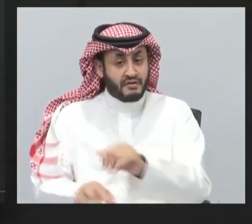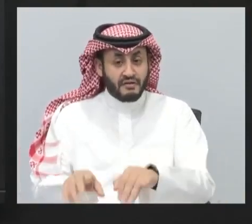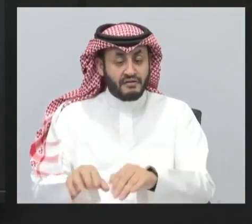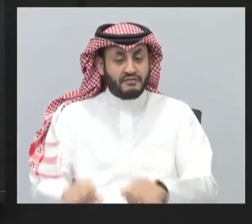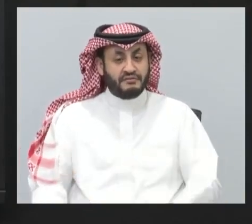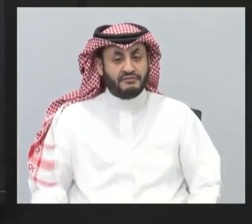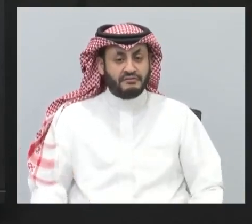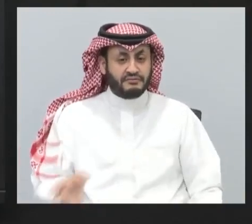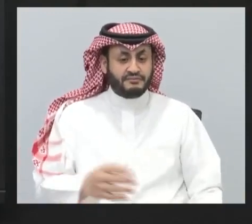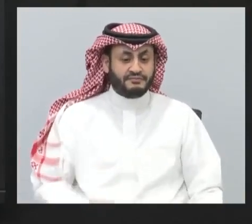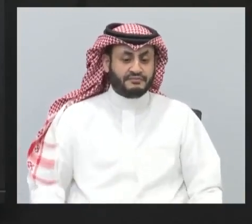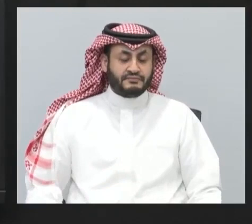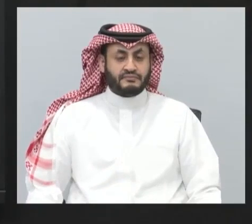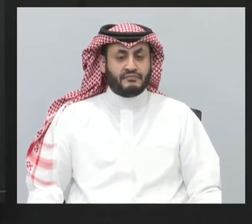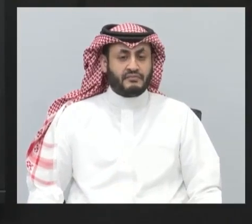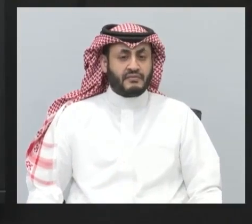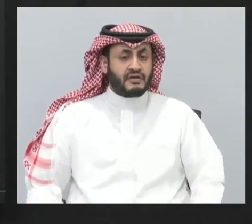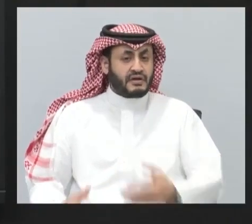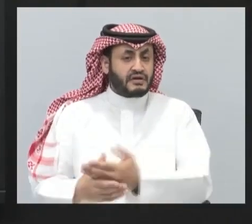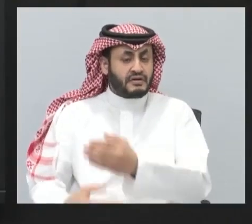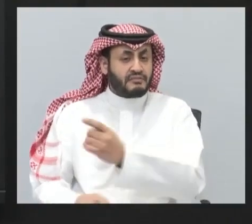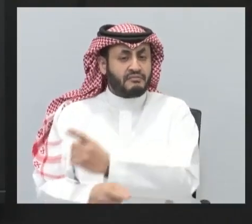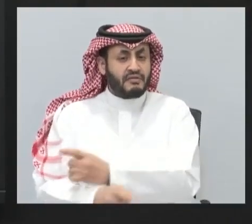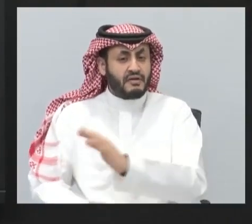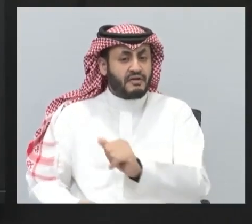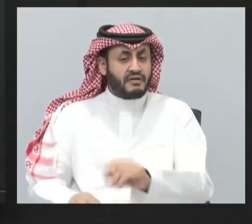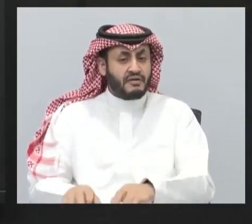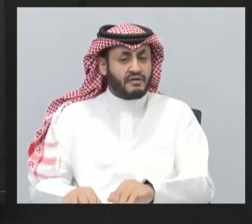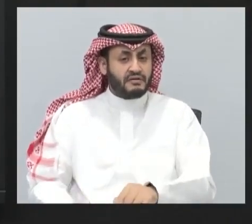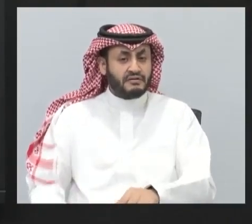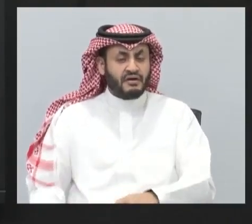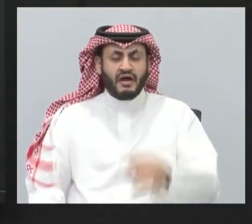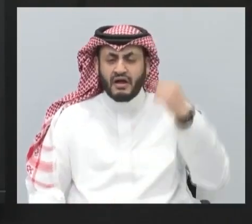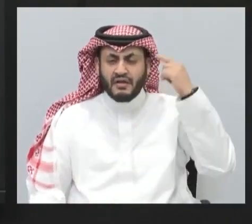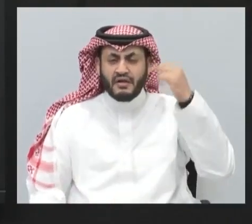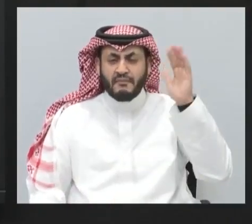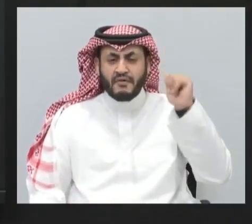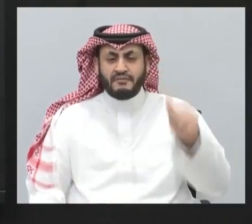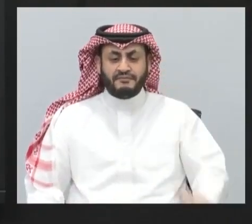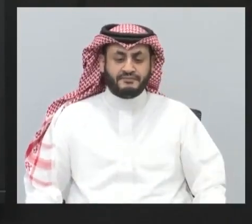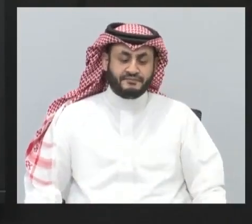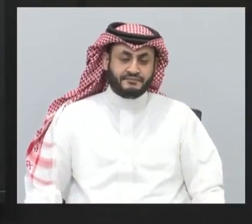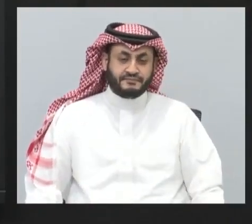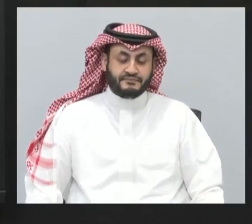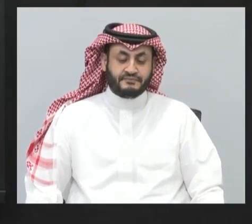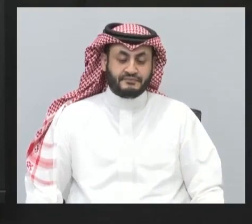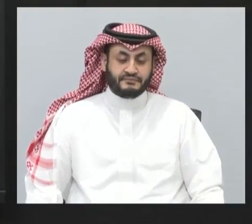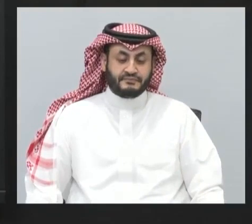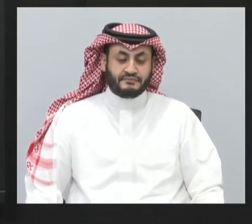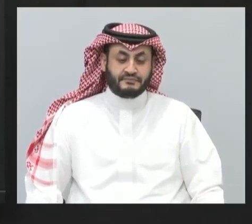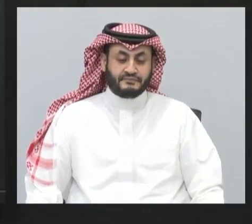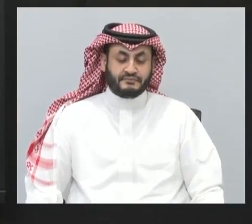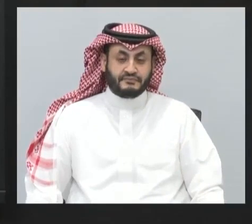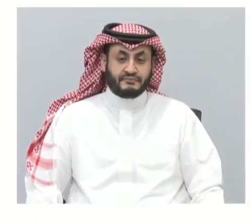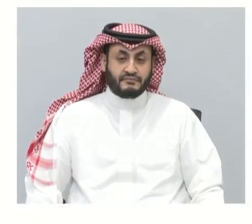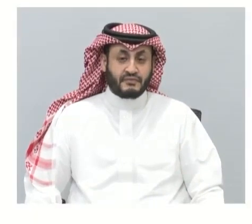internet, you will not be able to remember things. It is always there for you, and it will remember things for you. However, the